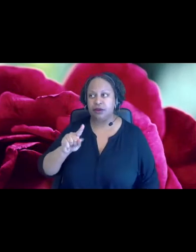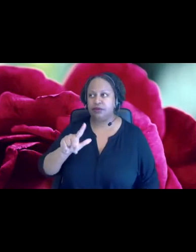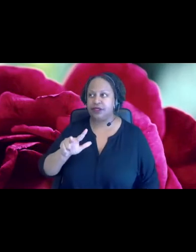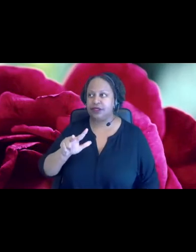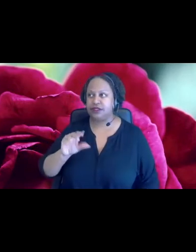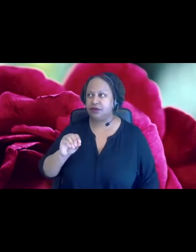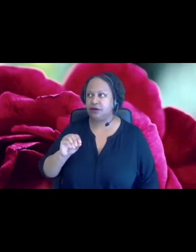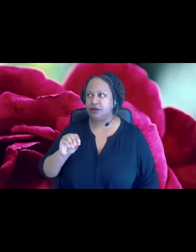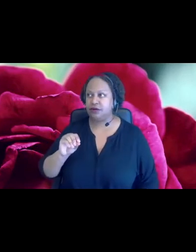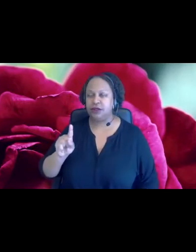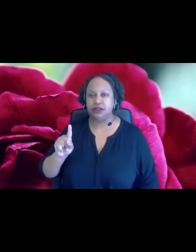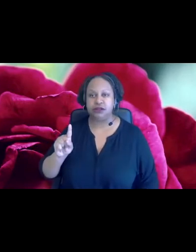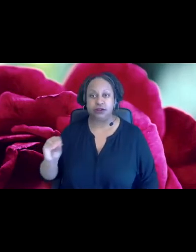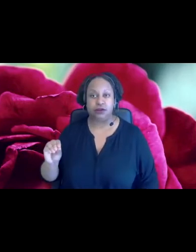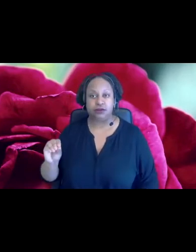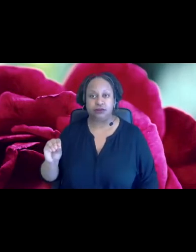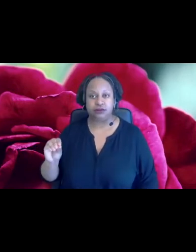13010.